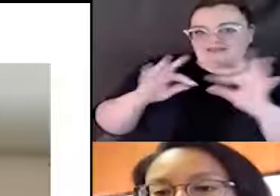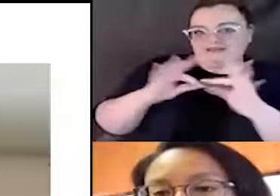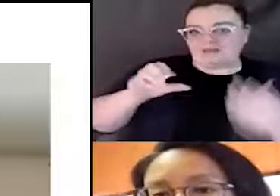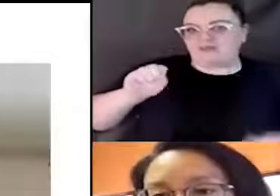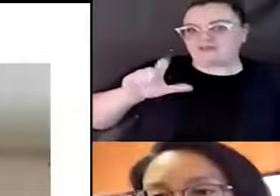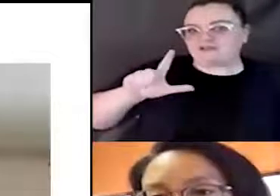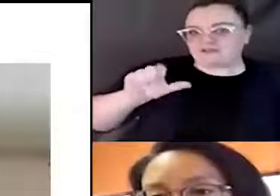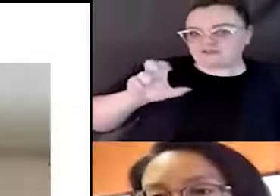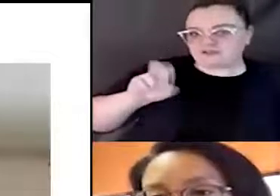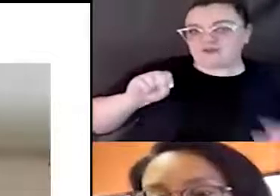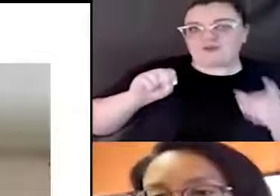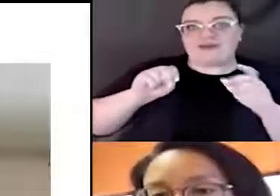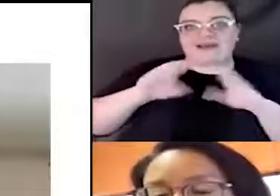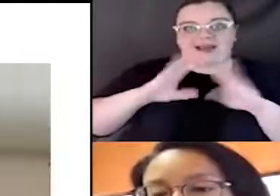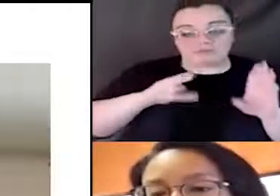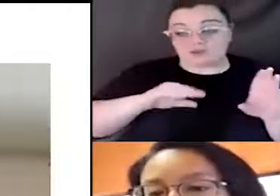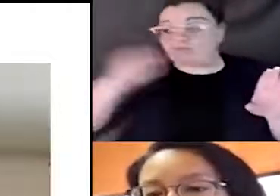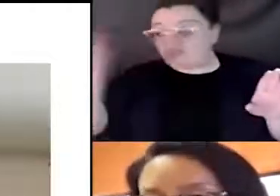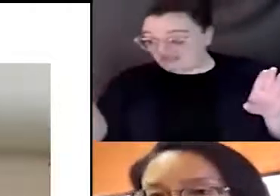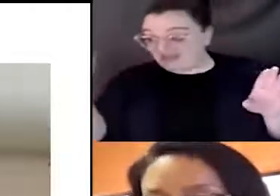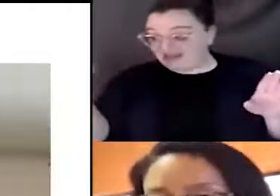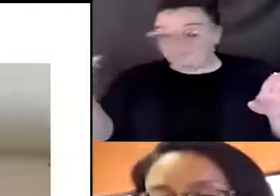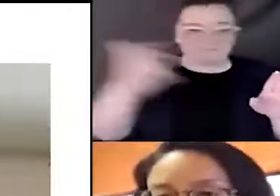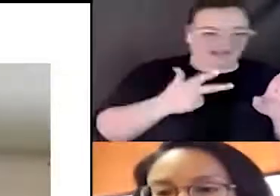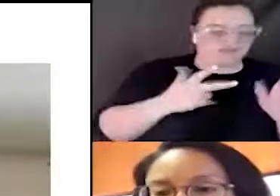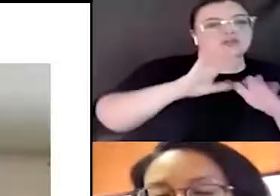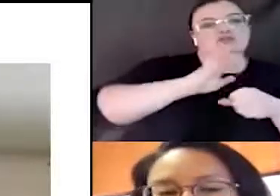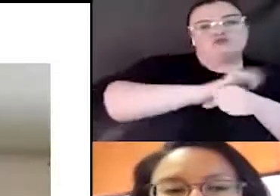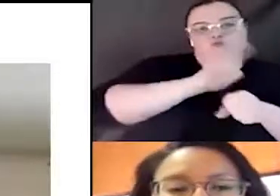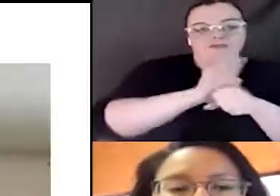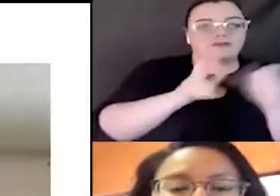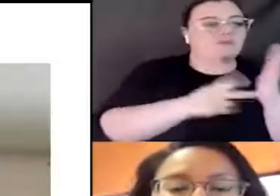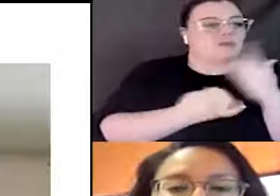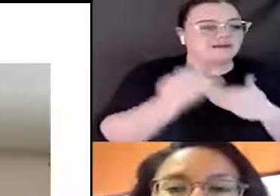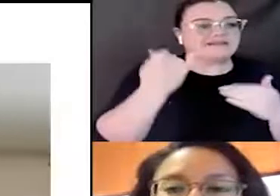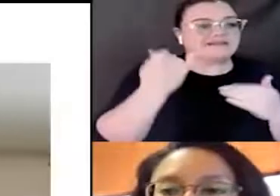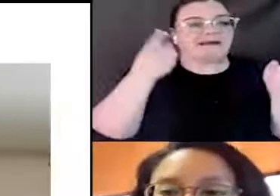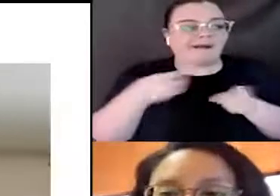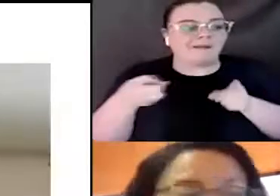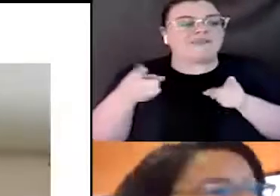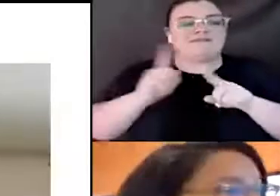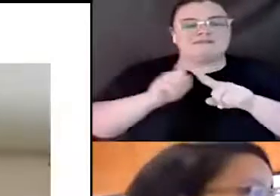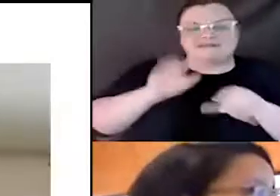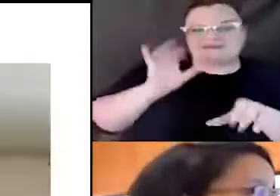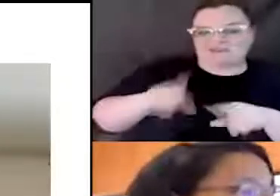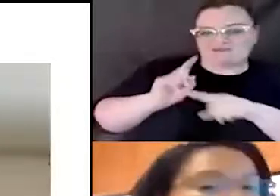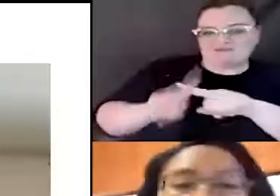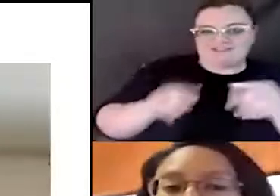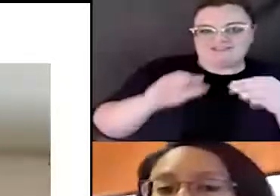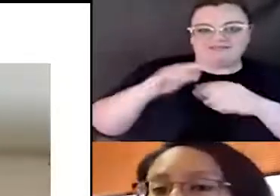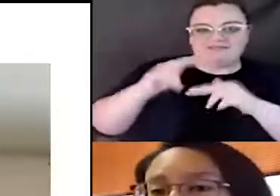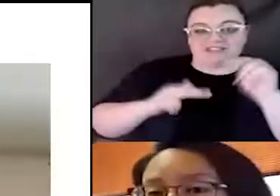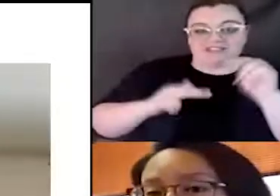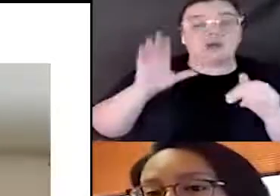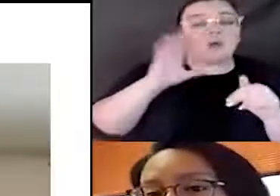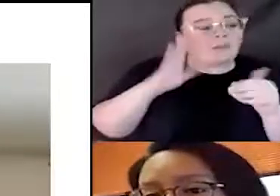back, other COVID-19 projects that were in the 27 different facilities. So we're going to be spending the next